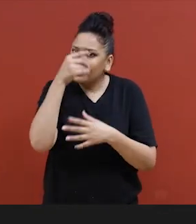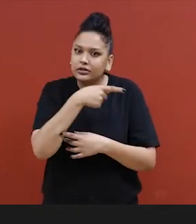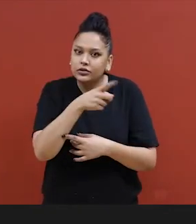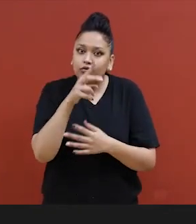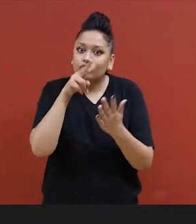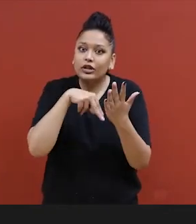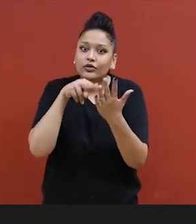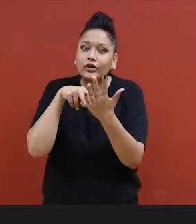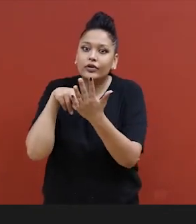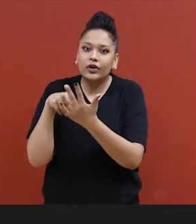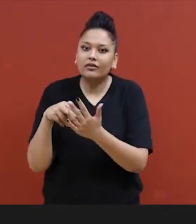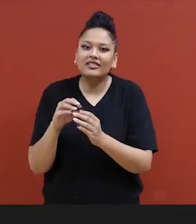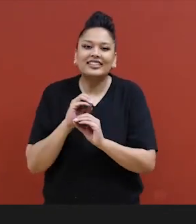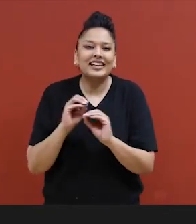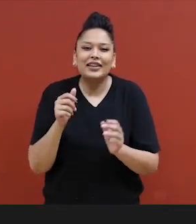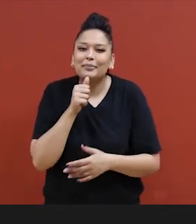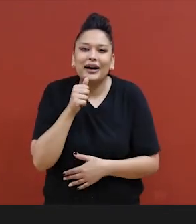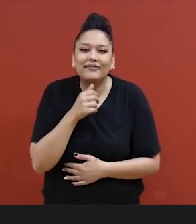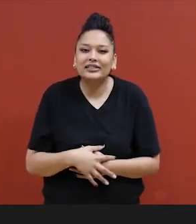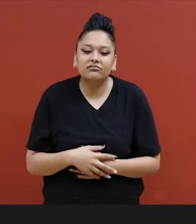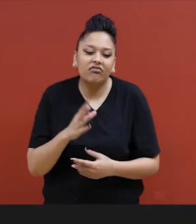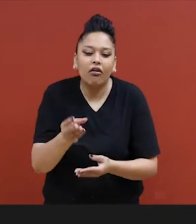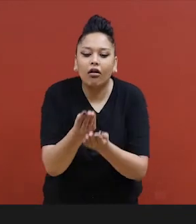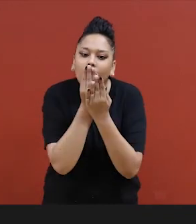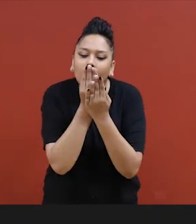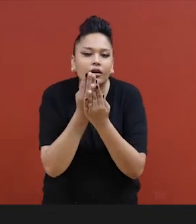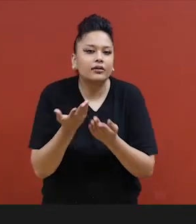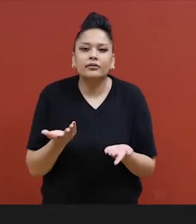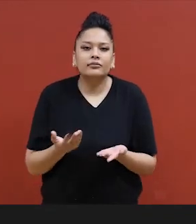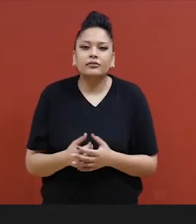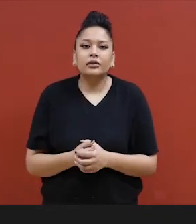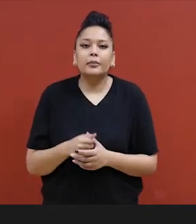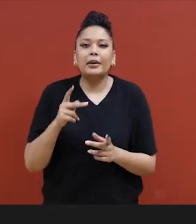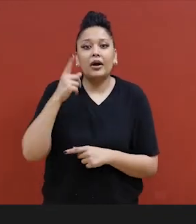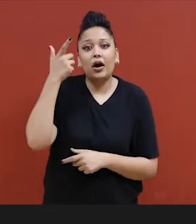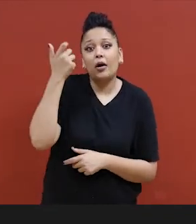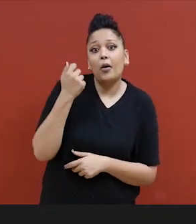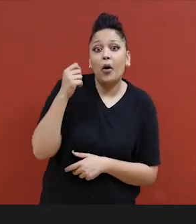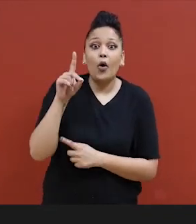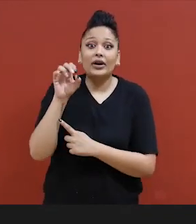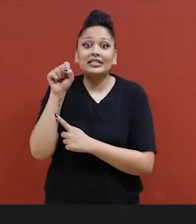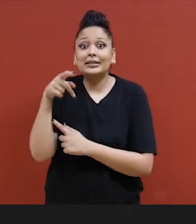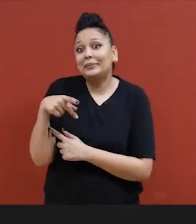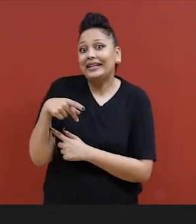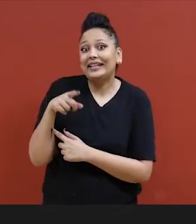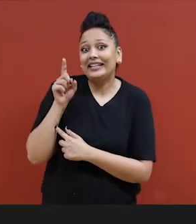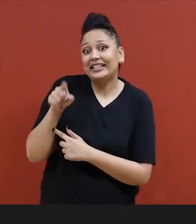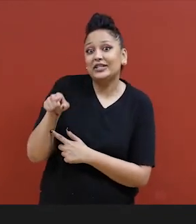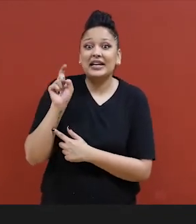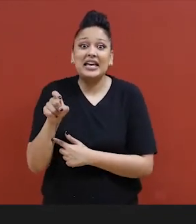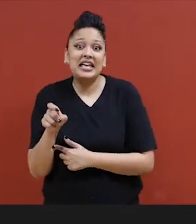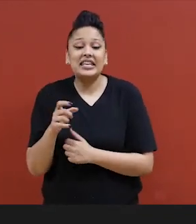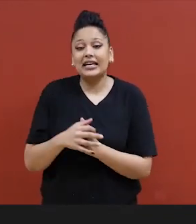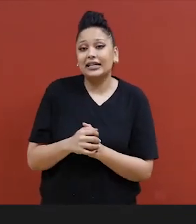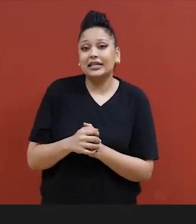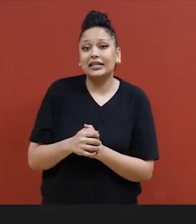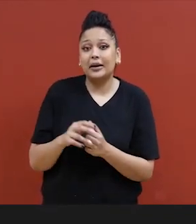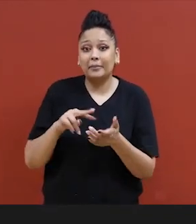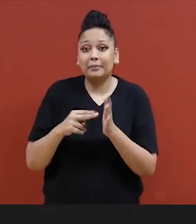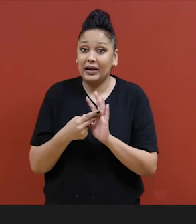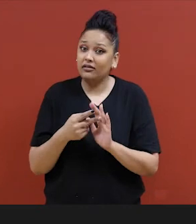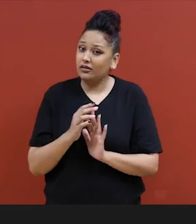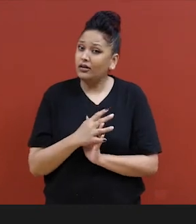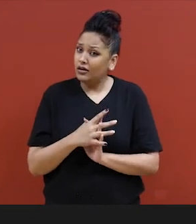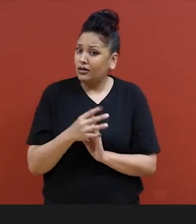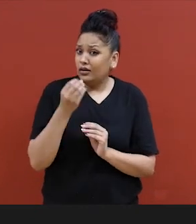privacy. And people are like, well, okay, well, you have ODSP and you need this, so you have to like